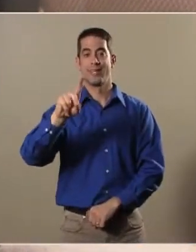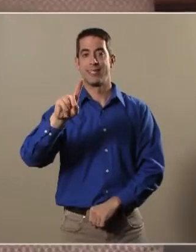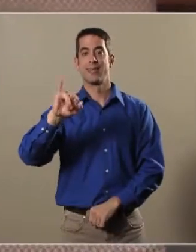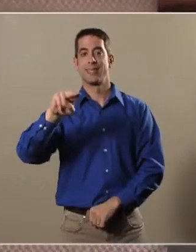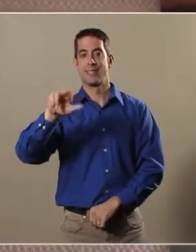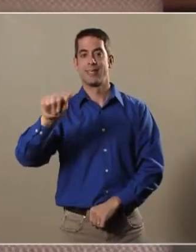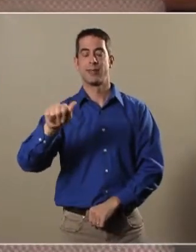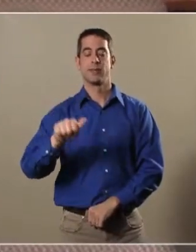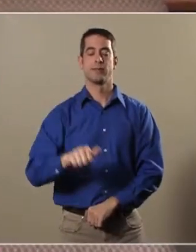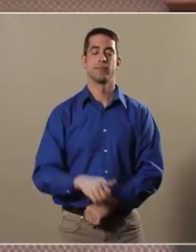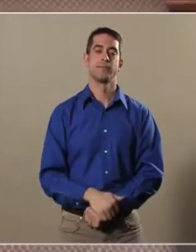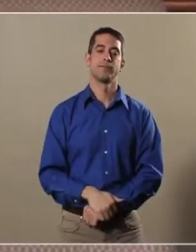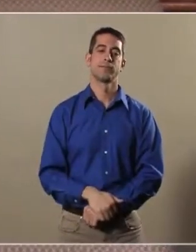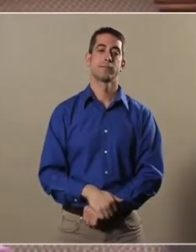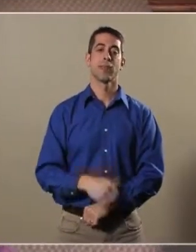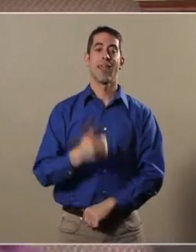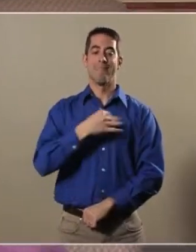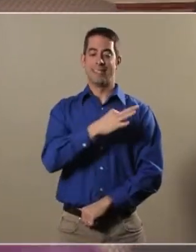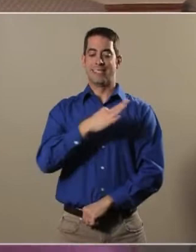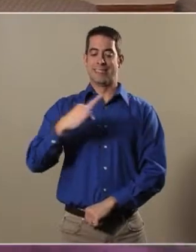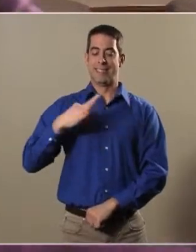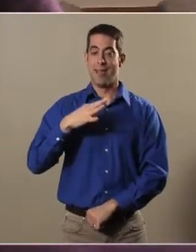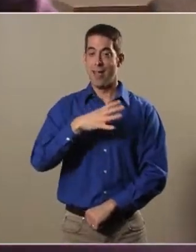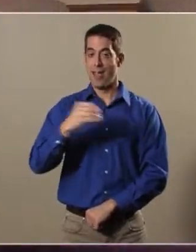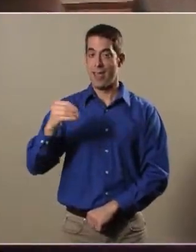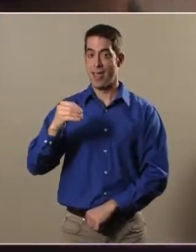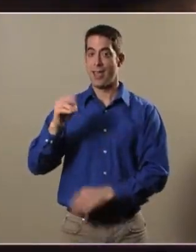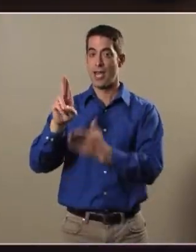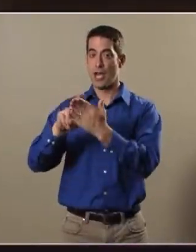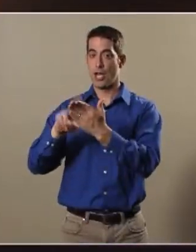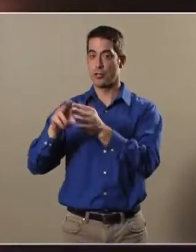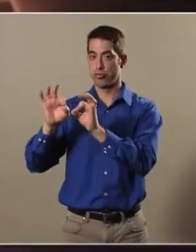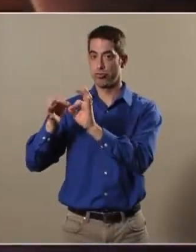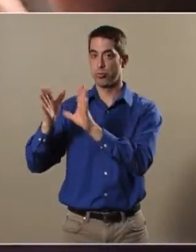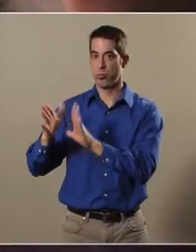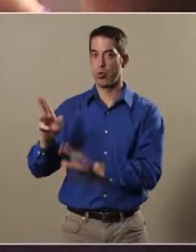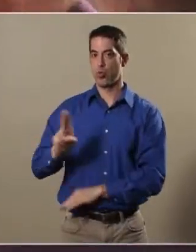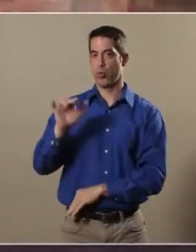basis by on-staff and independent contract interpreters.